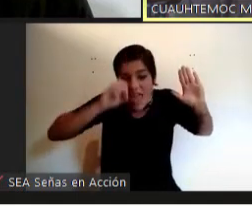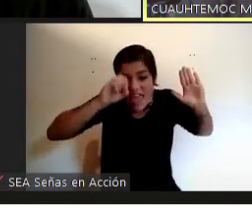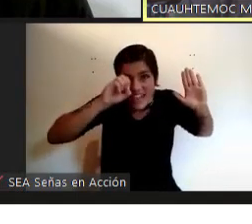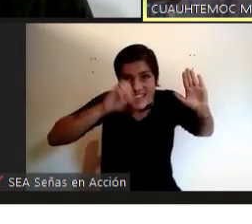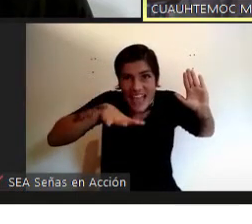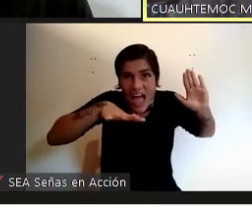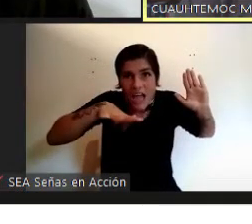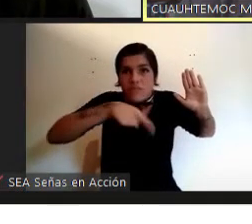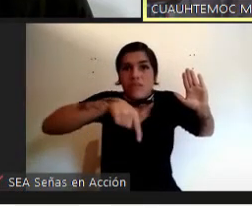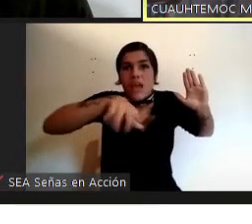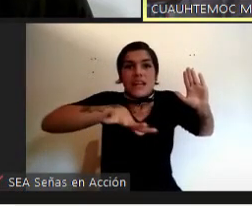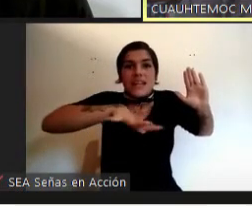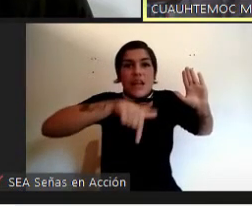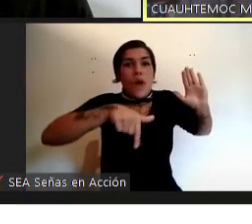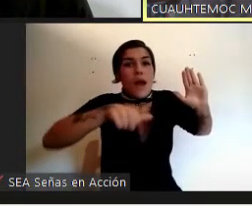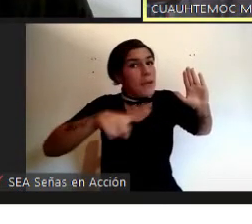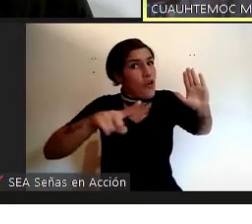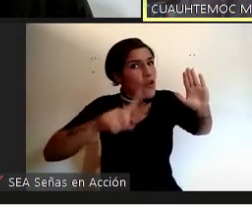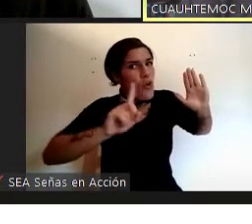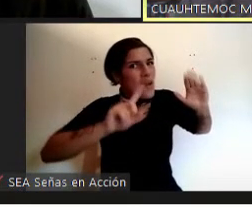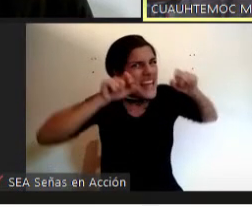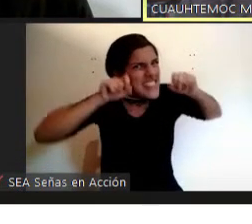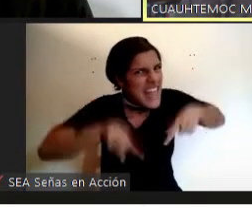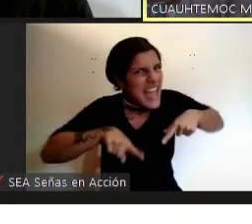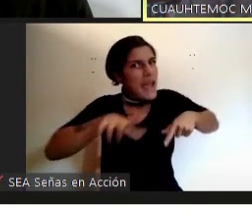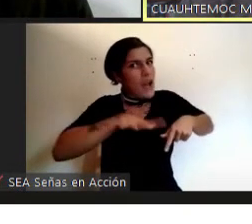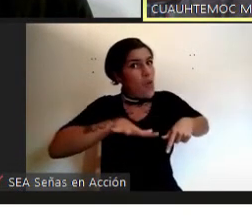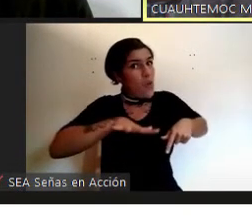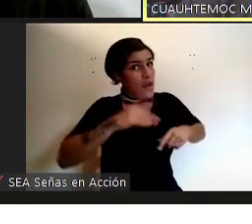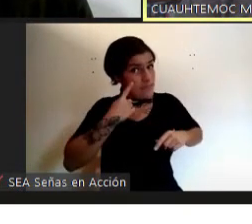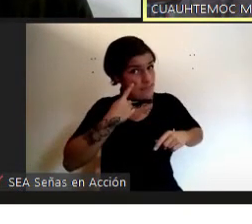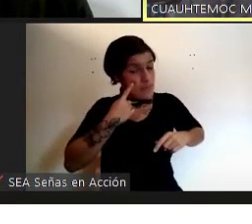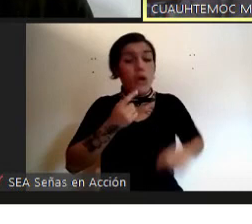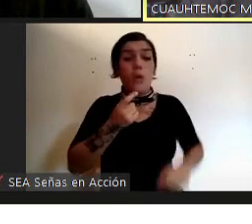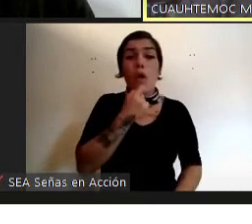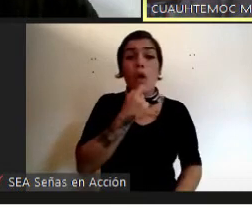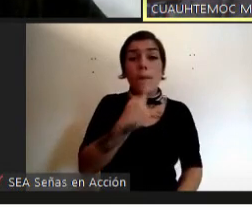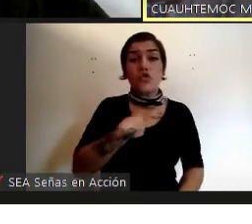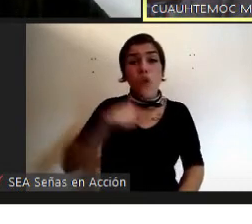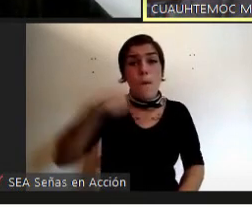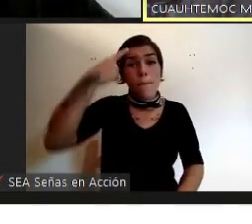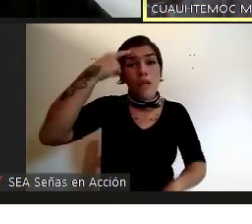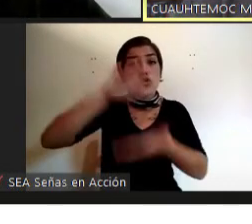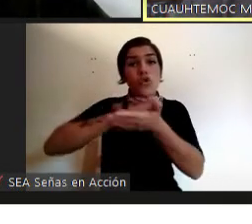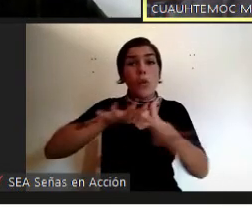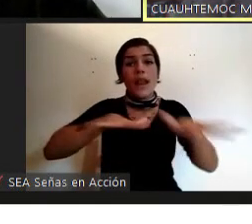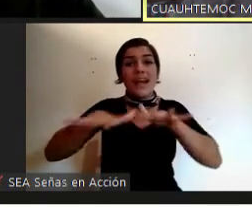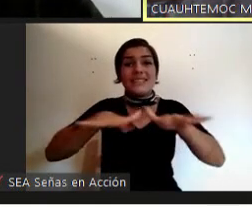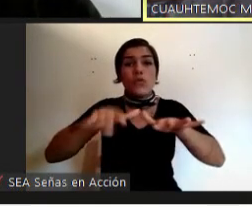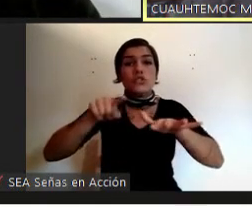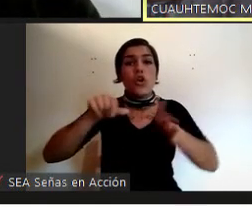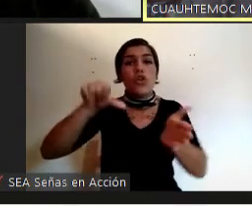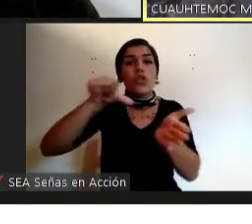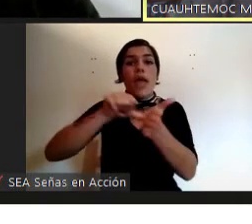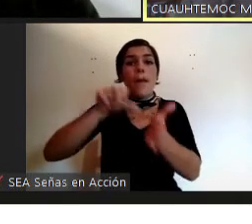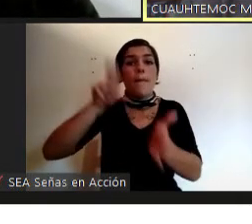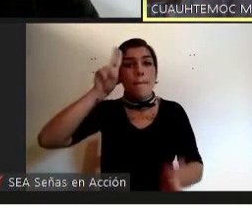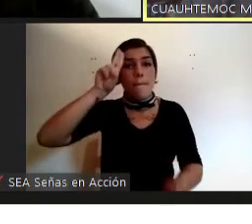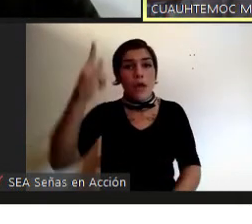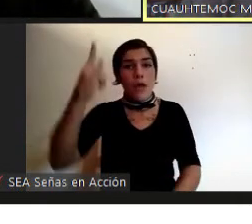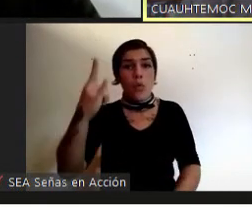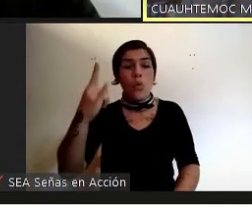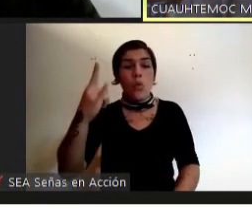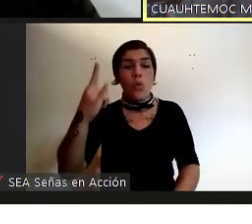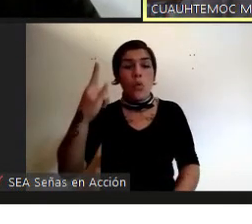it based on the Peruvian situation and what Carlos said. Mali, such an